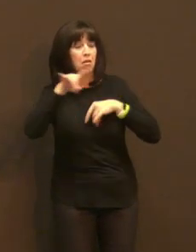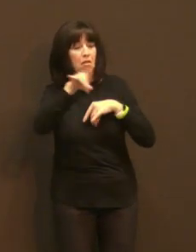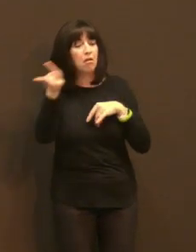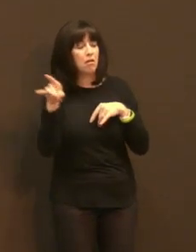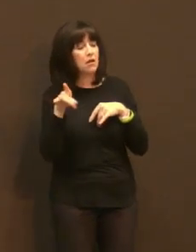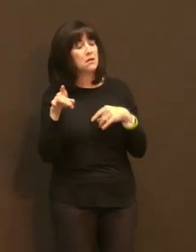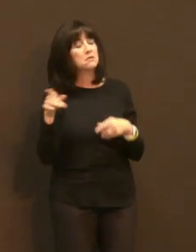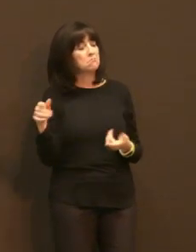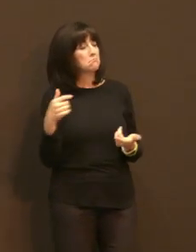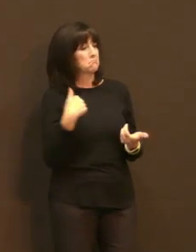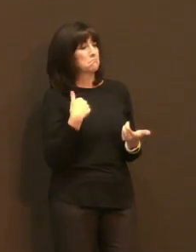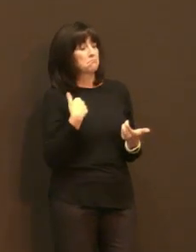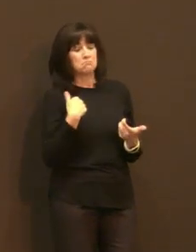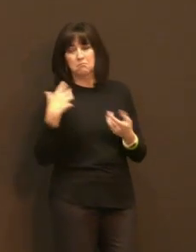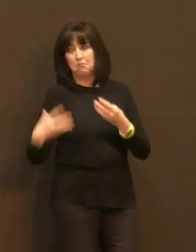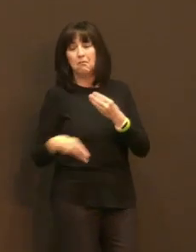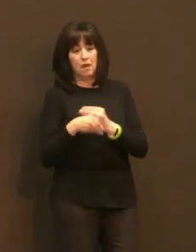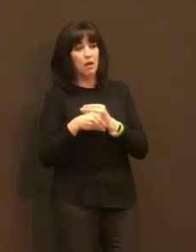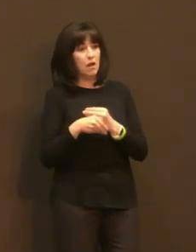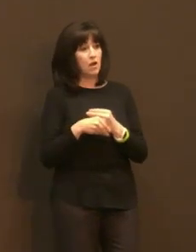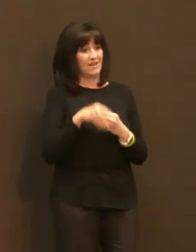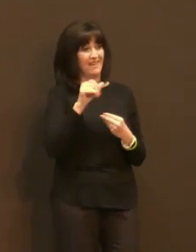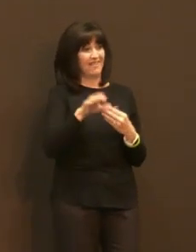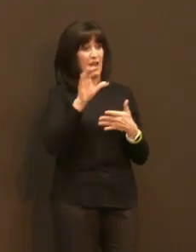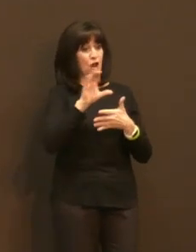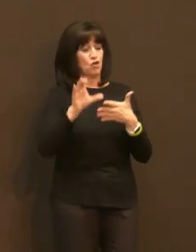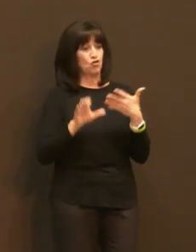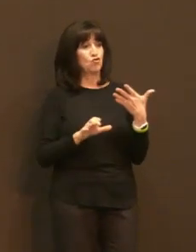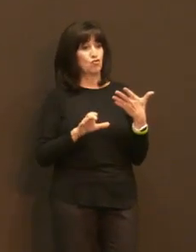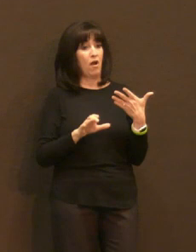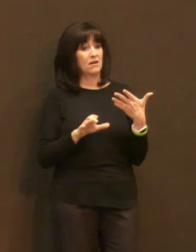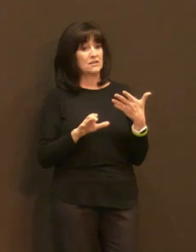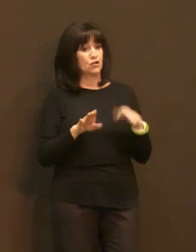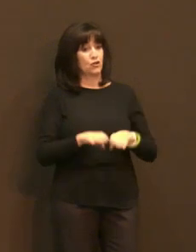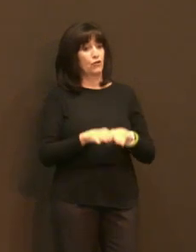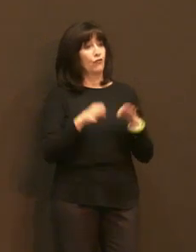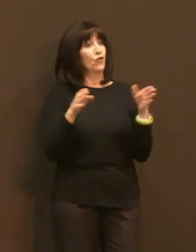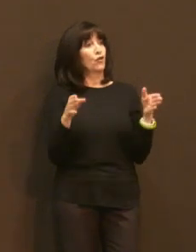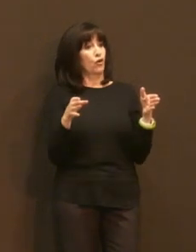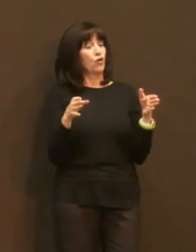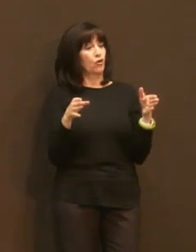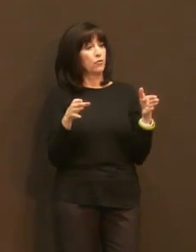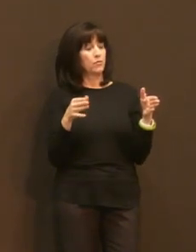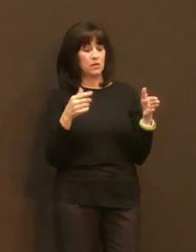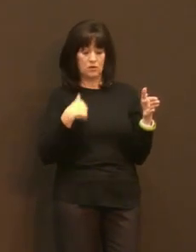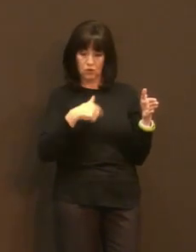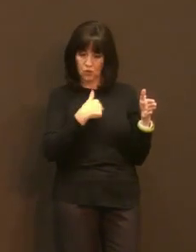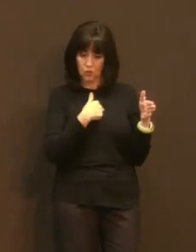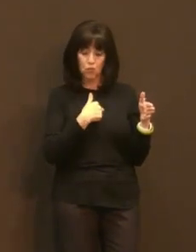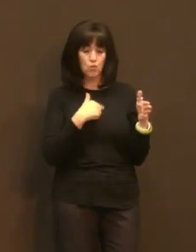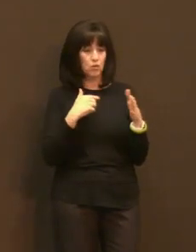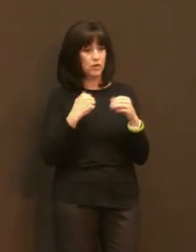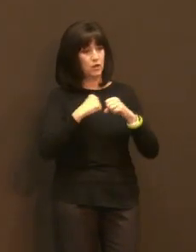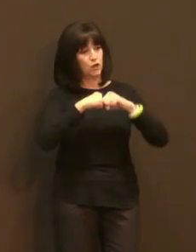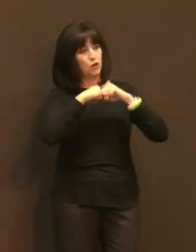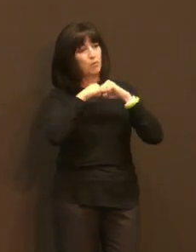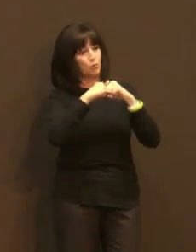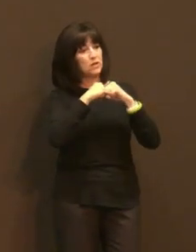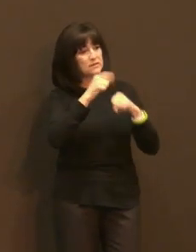talking about, is these criteria for reopening. Protecting these workers and employees is a baseline